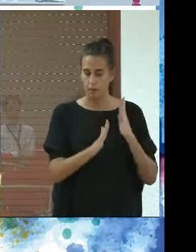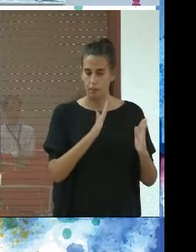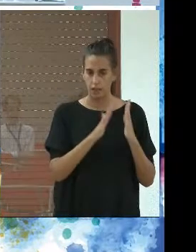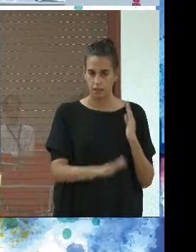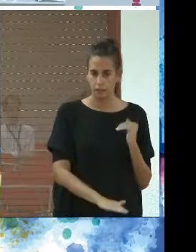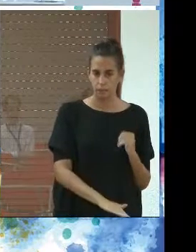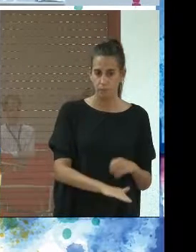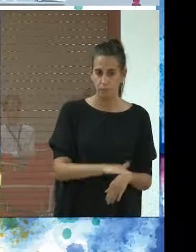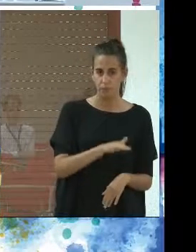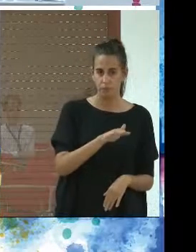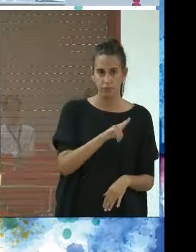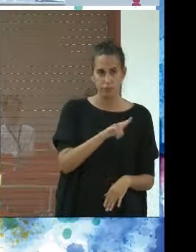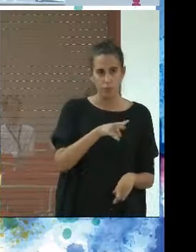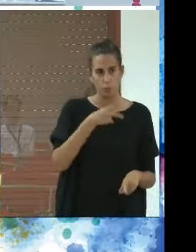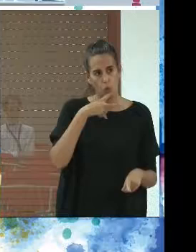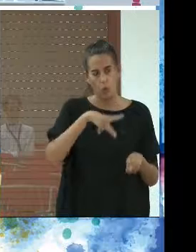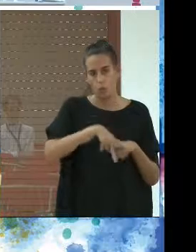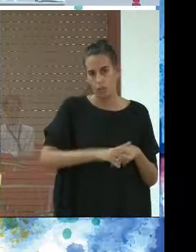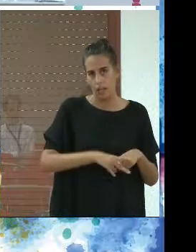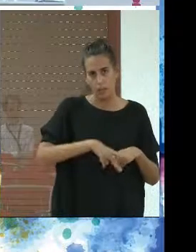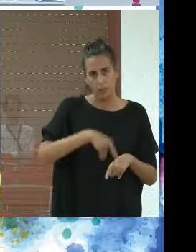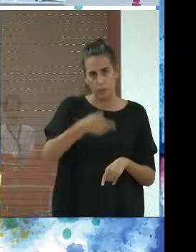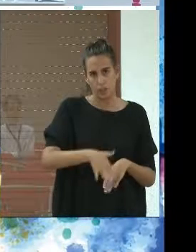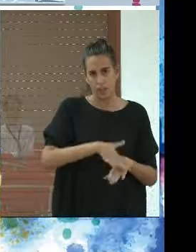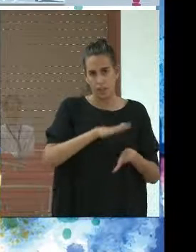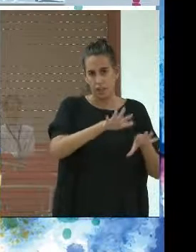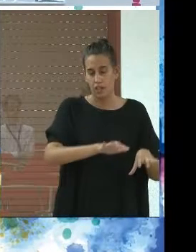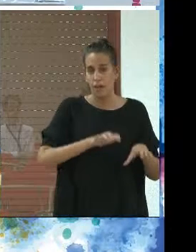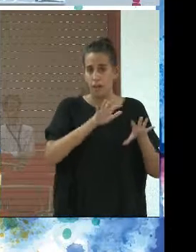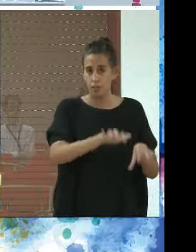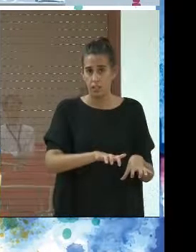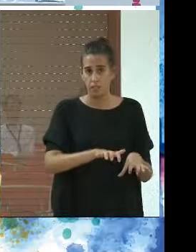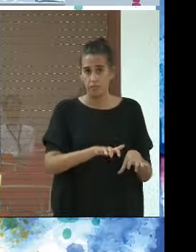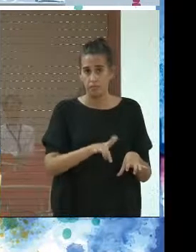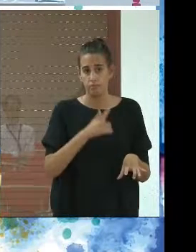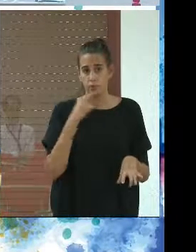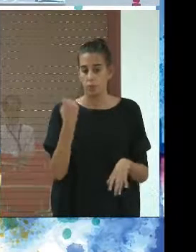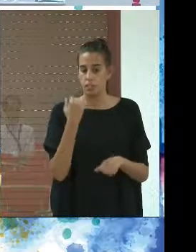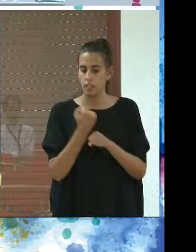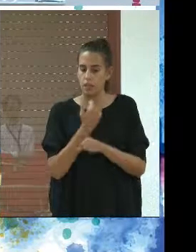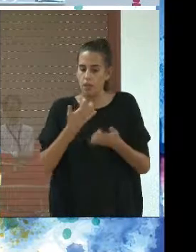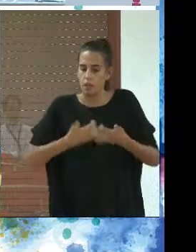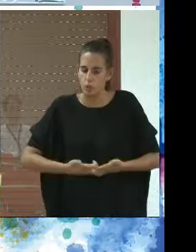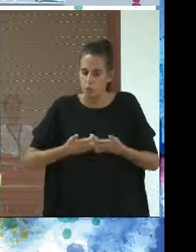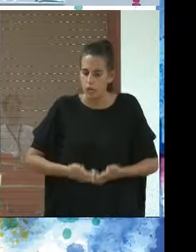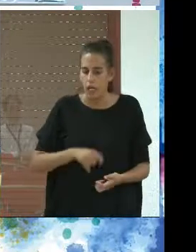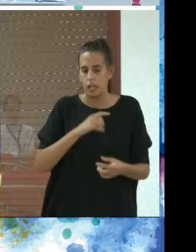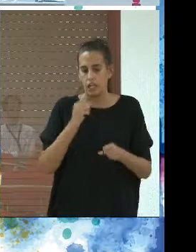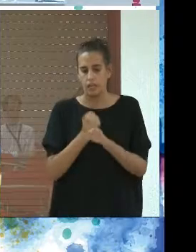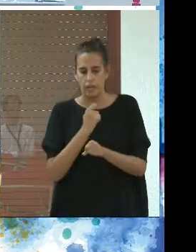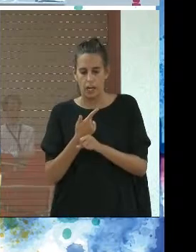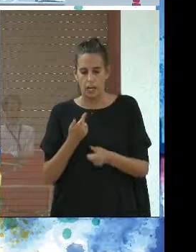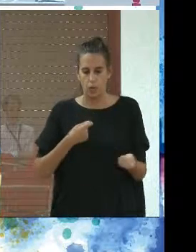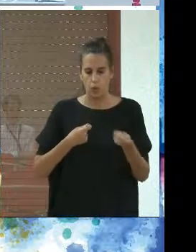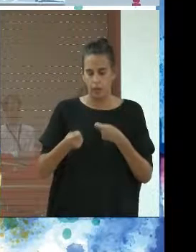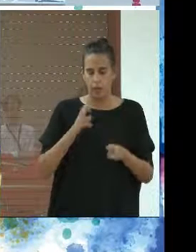by playing in the initial stages, kids learn more than they would do in a classroom,